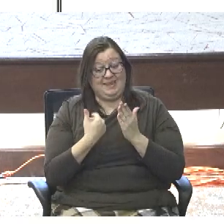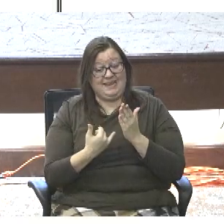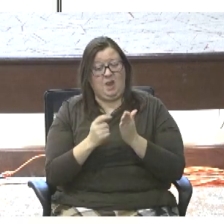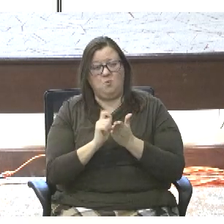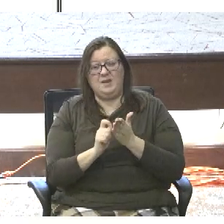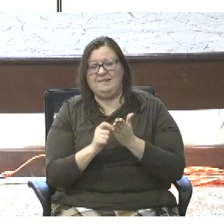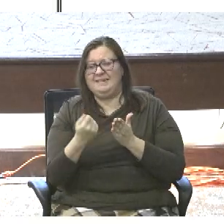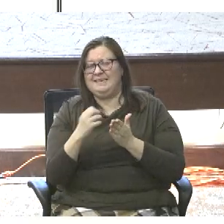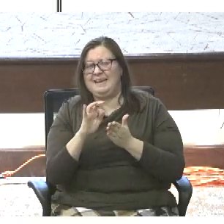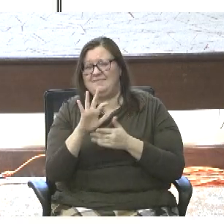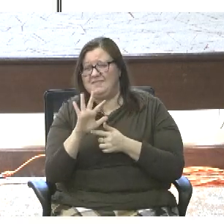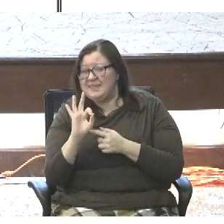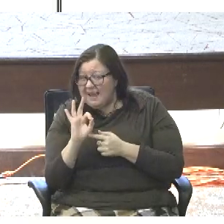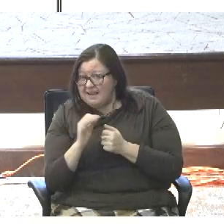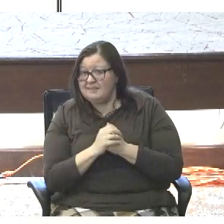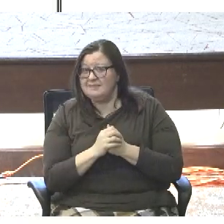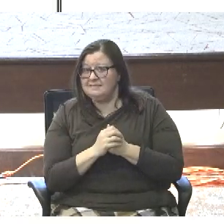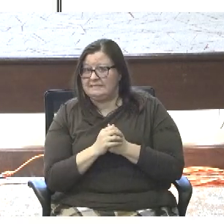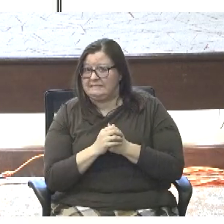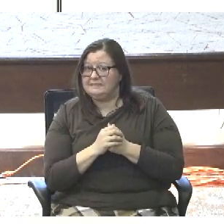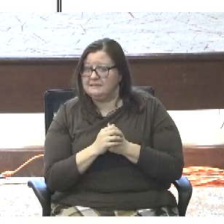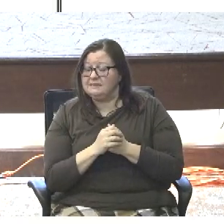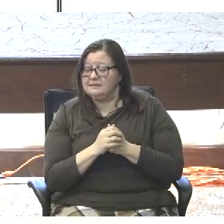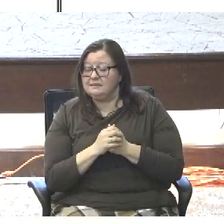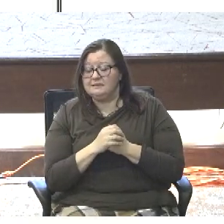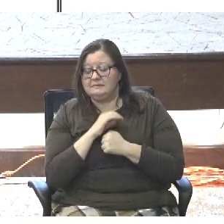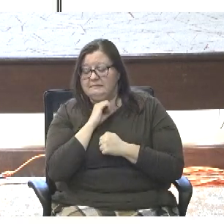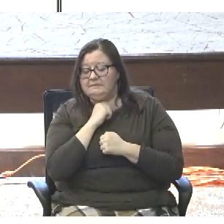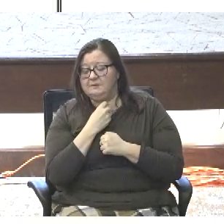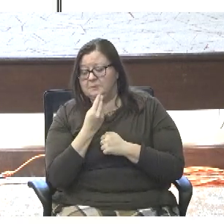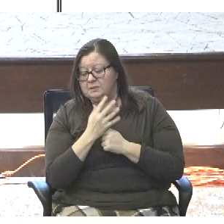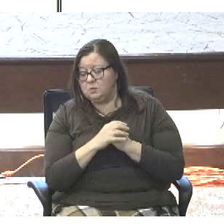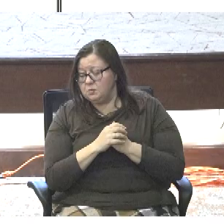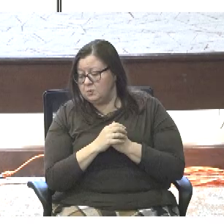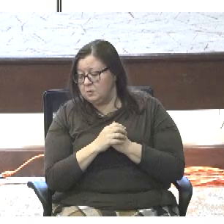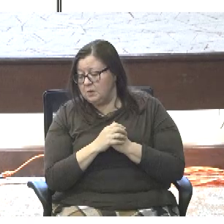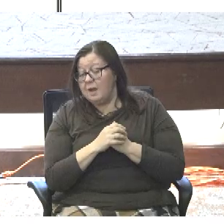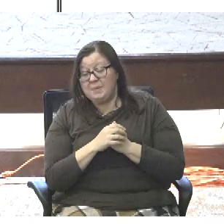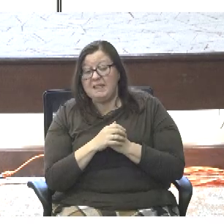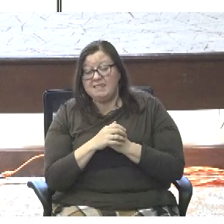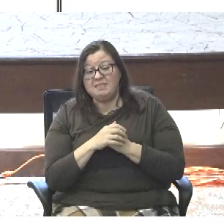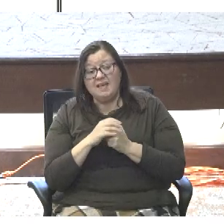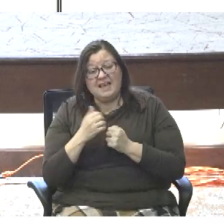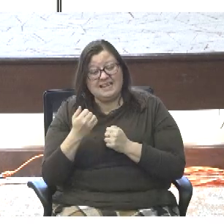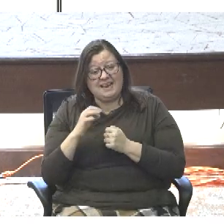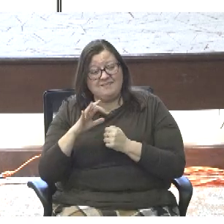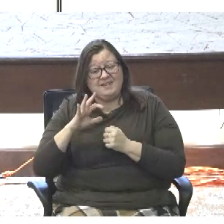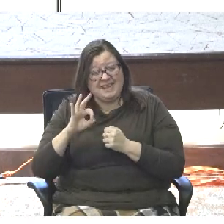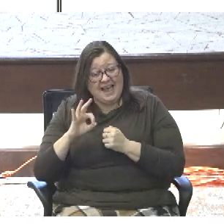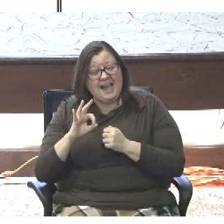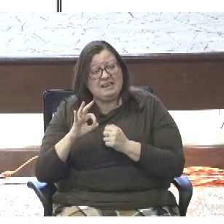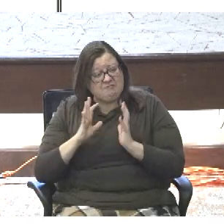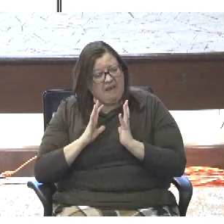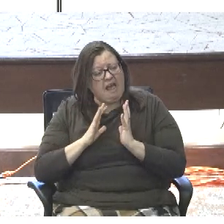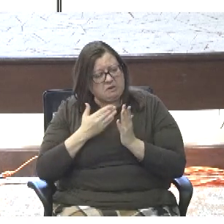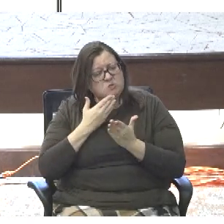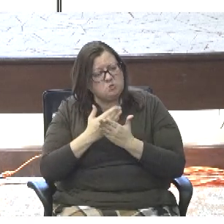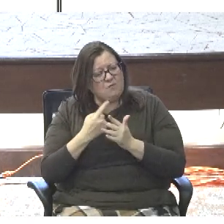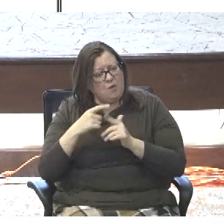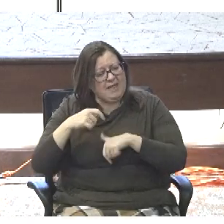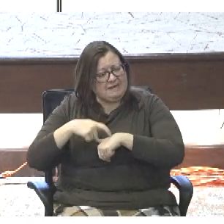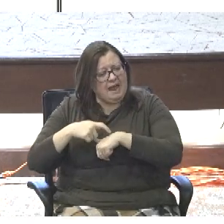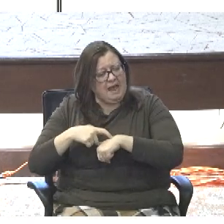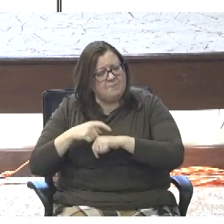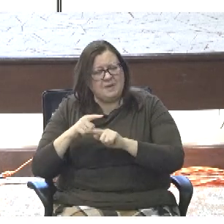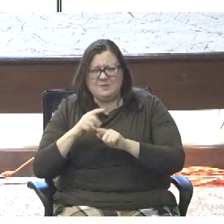in 1959. And I've got to tell you, though, it's excellent. It's just very outdated. There are